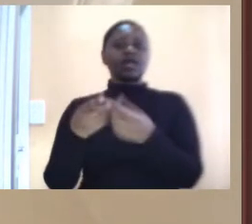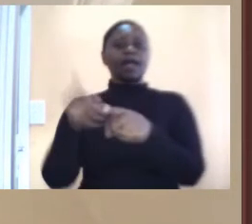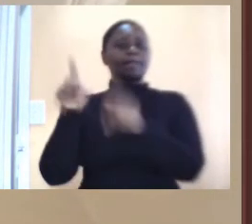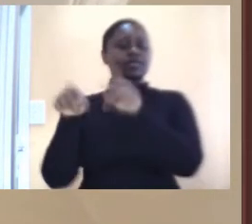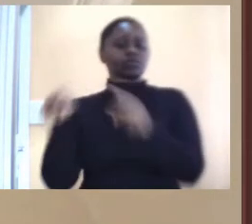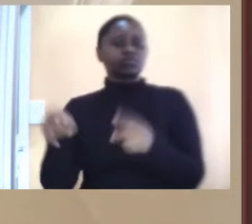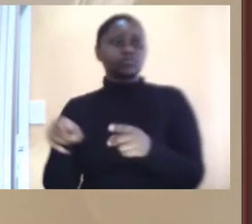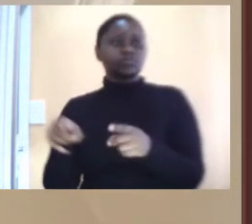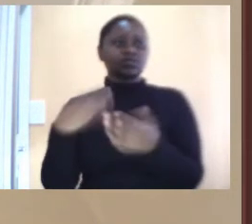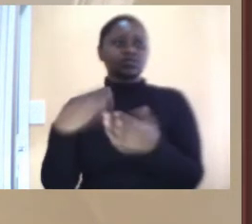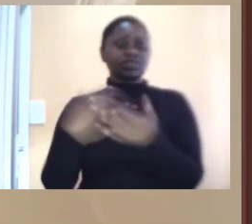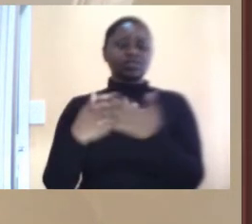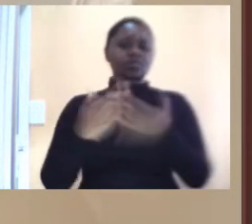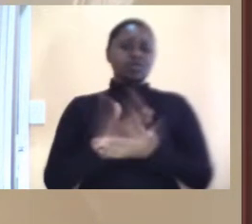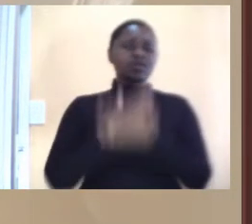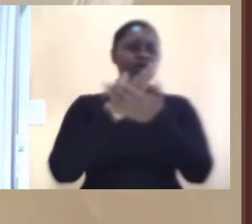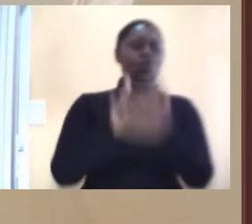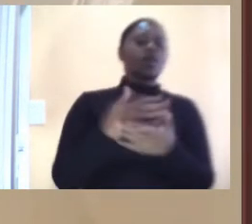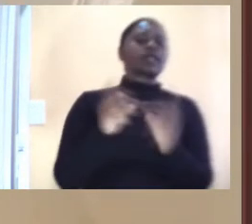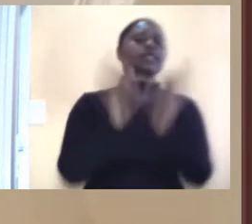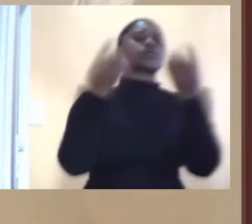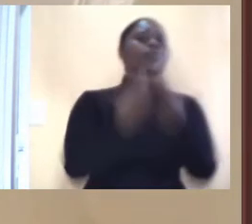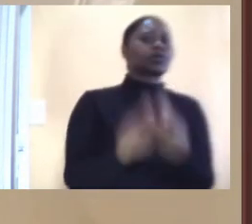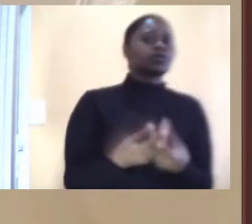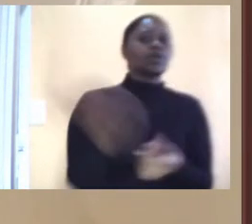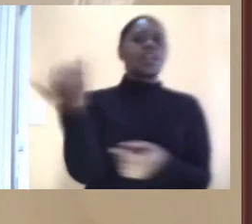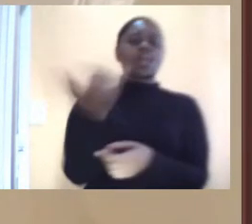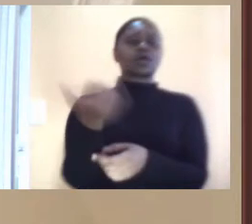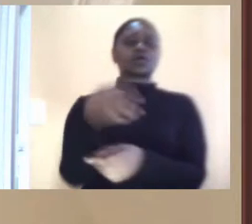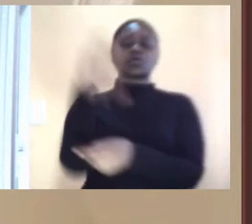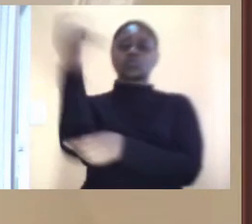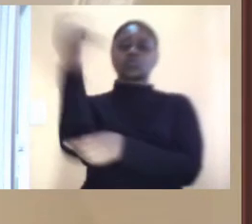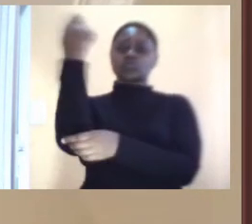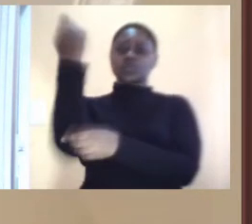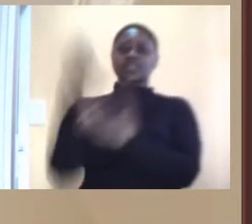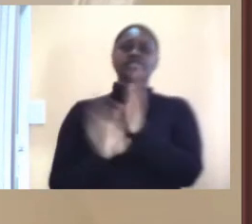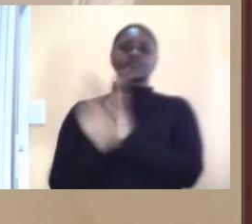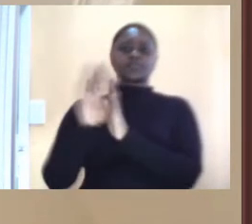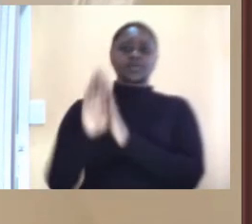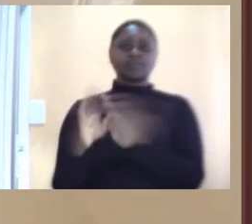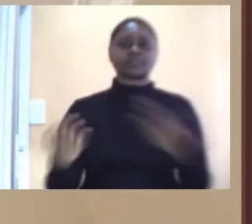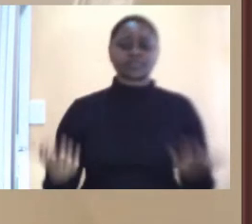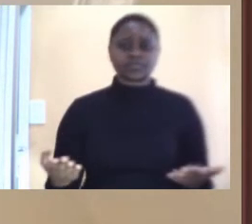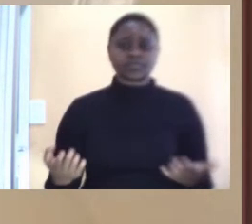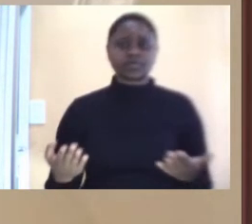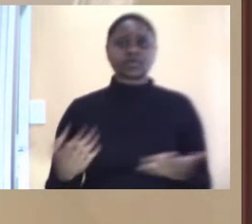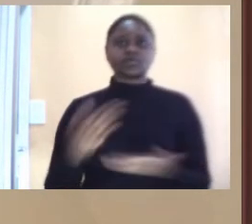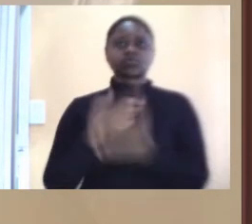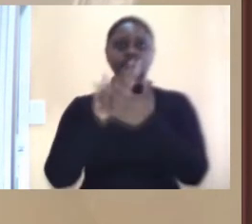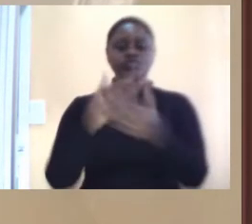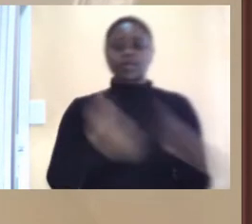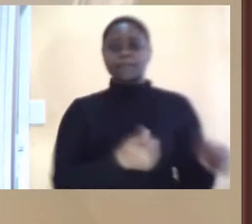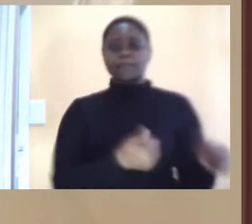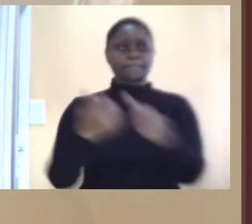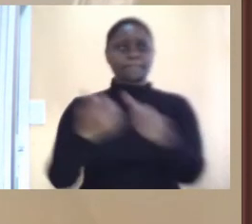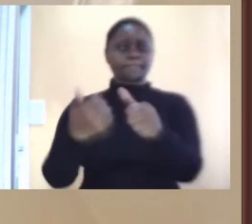particular akwazi ukuthi alekelele le minyango enjengo-rural development plus wabuyisele kubantu.